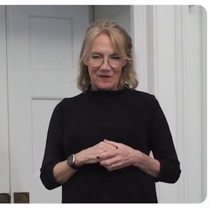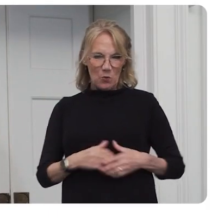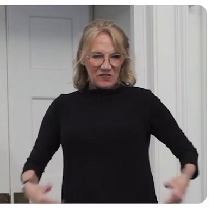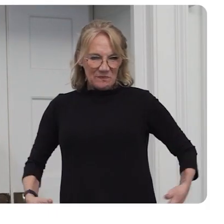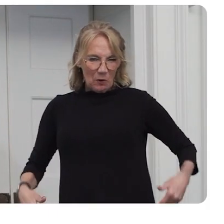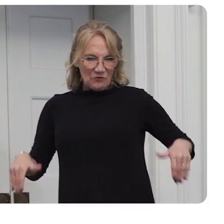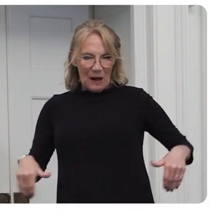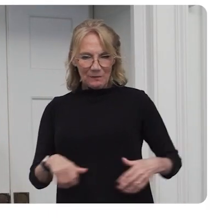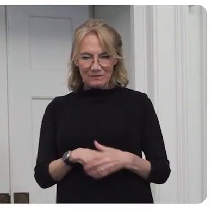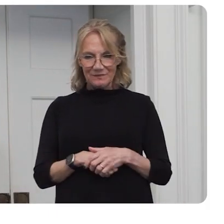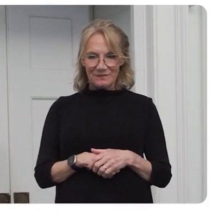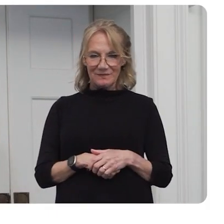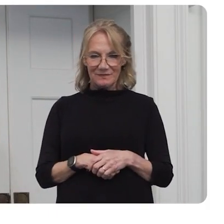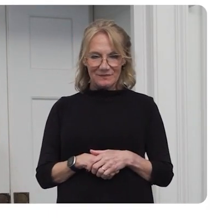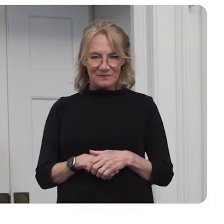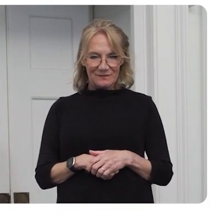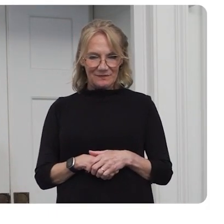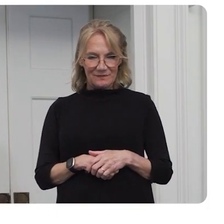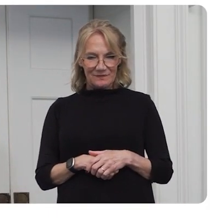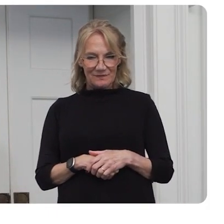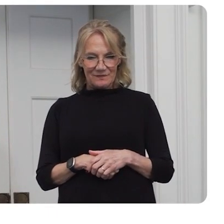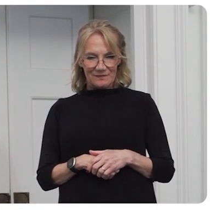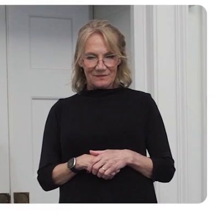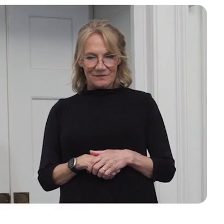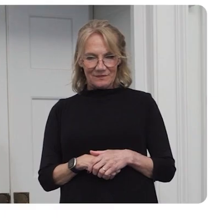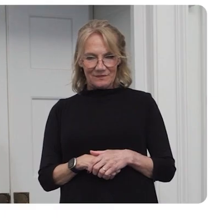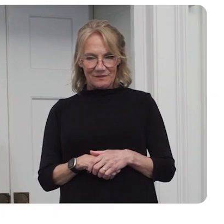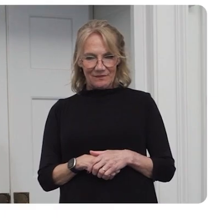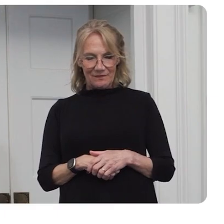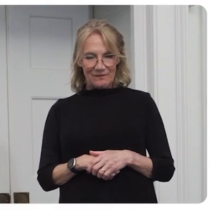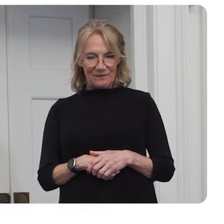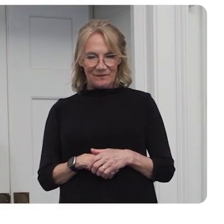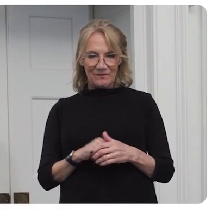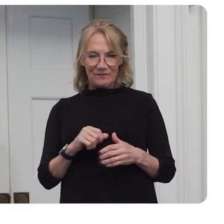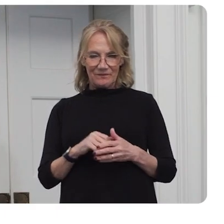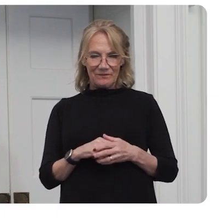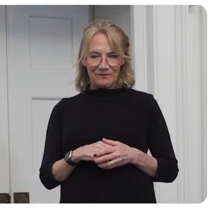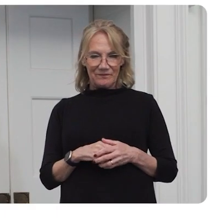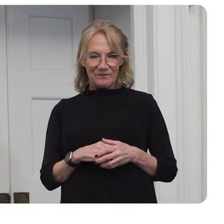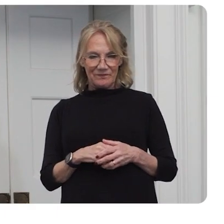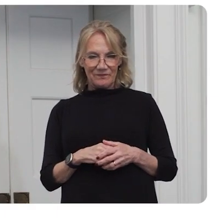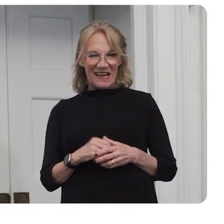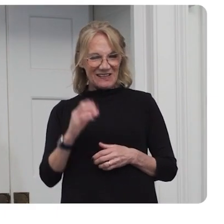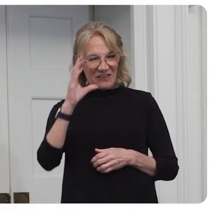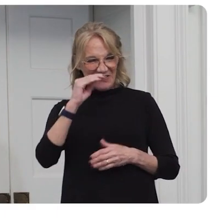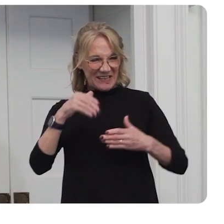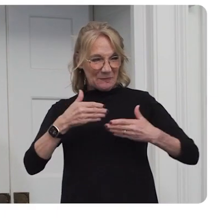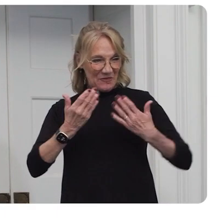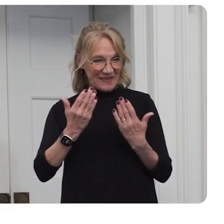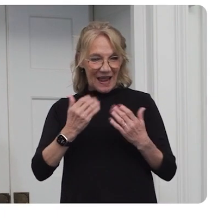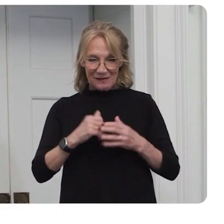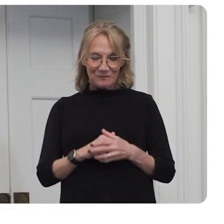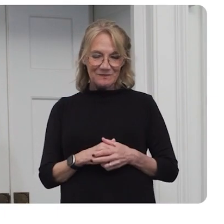days, not hours days, not the hours. Had a hard day. Yeah. Very, very hard day. Chasing all